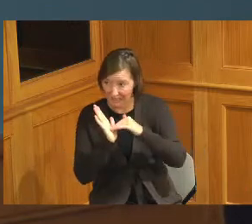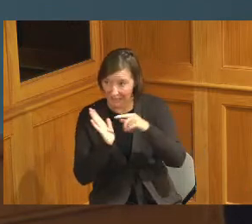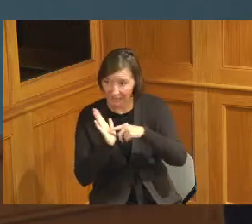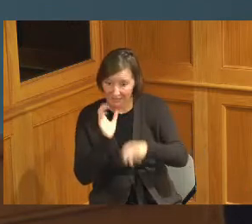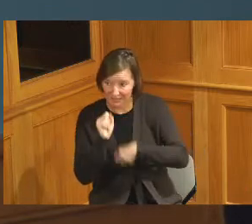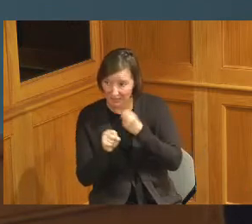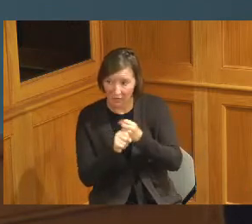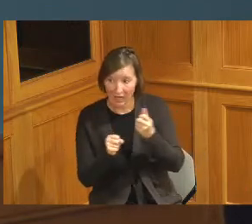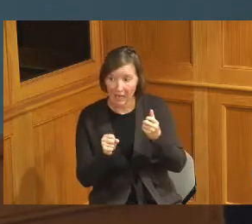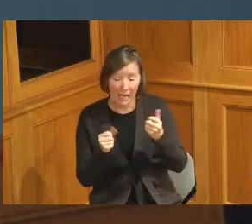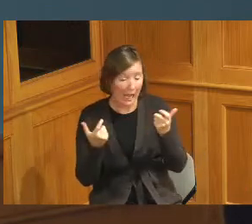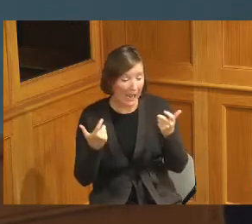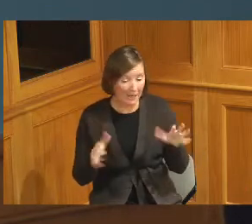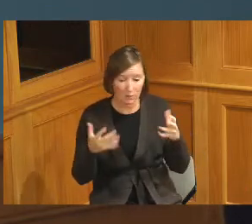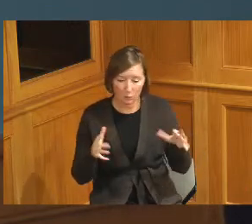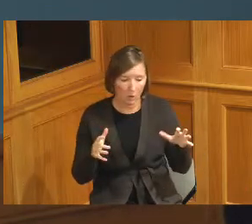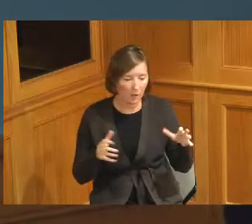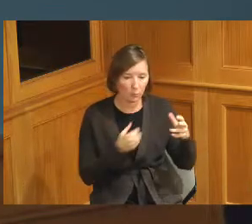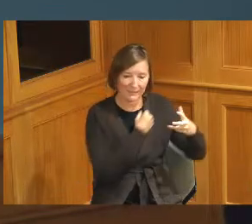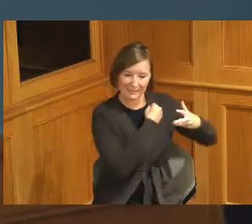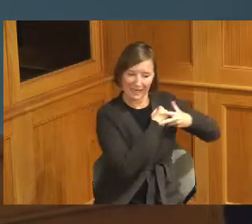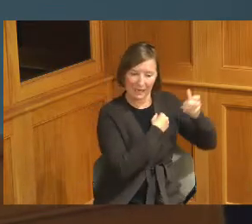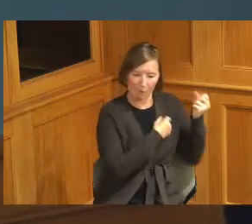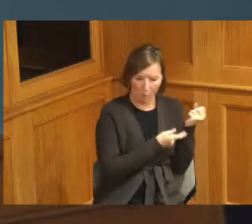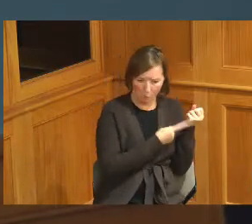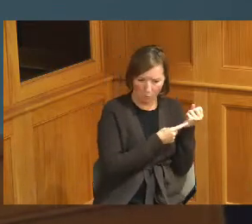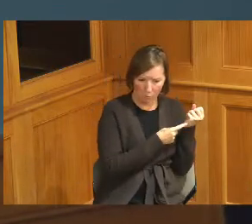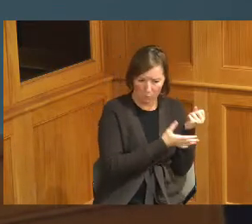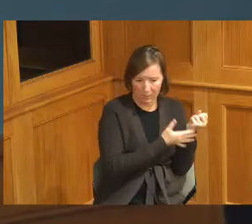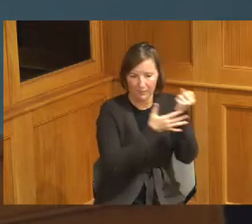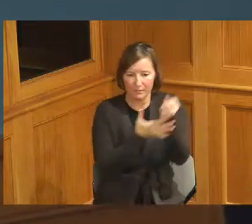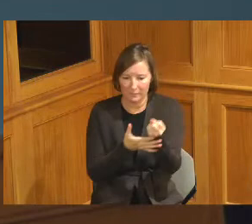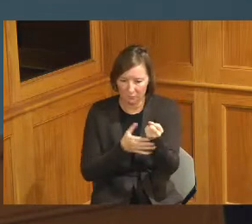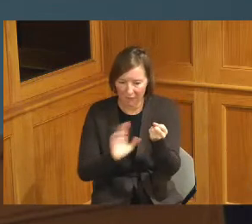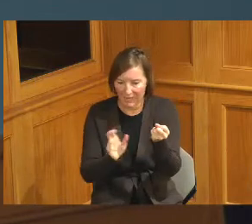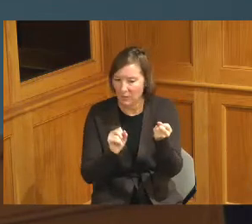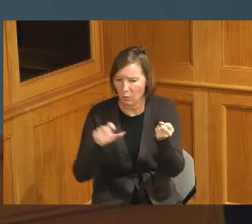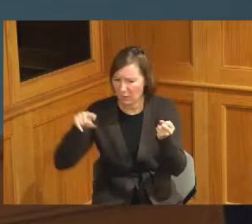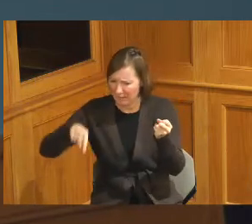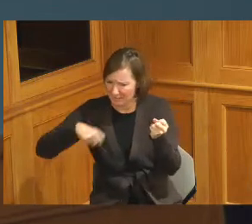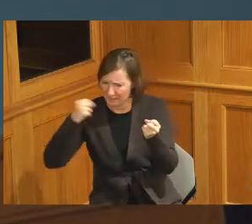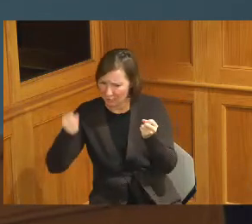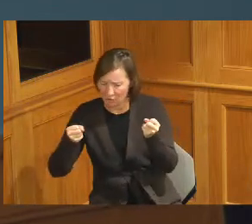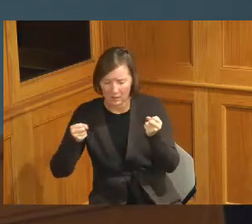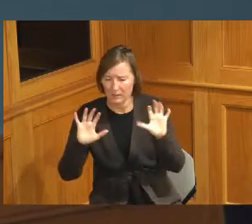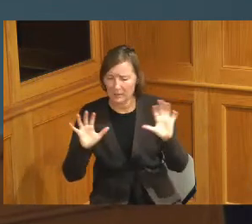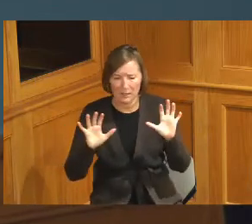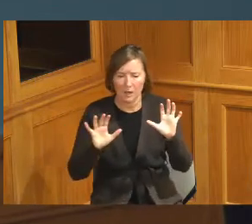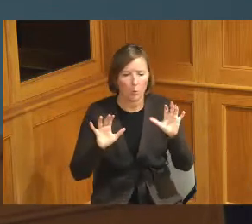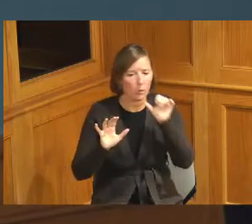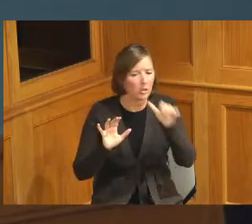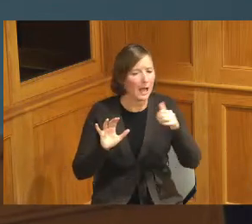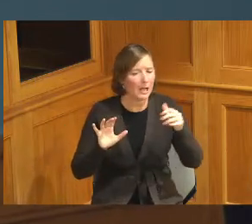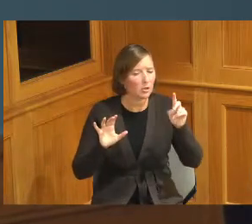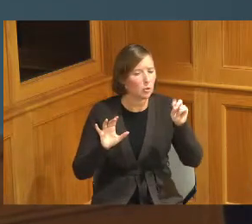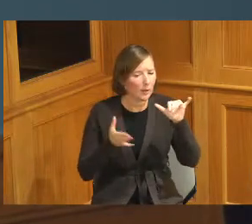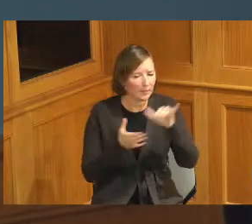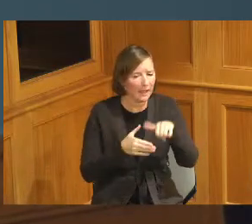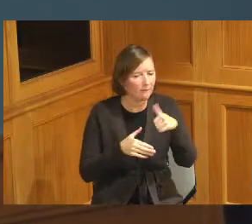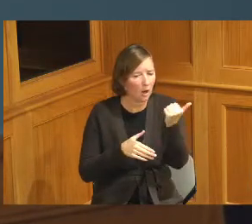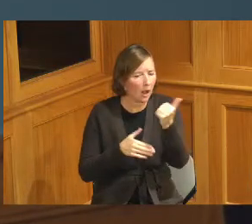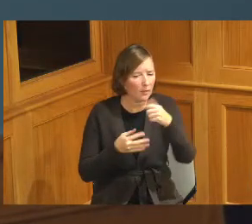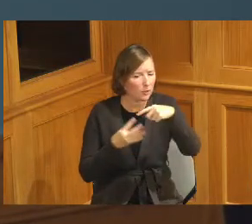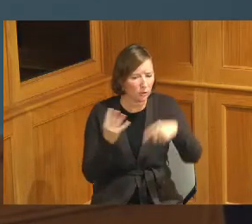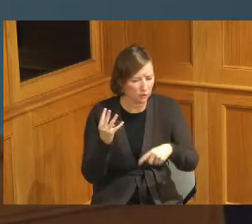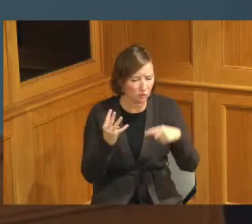take my 50 from last, because we're not doing that for nobody else. Their stuff is continuing. So I just want to, I'm for these